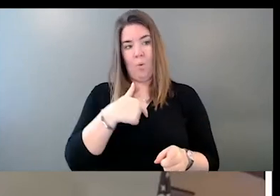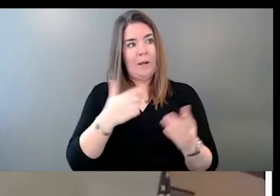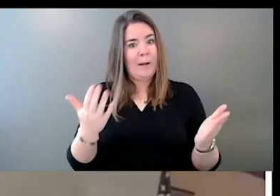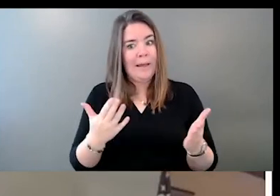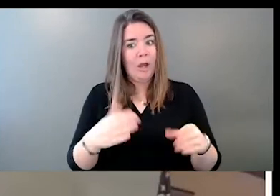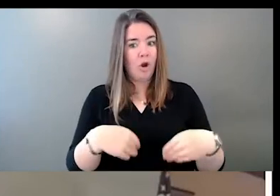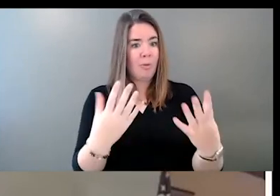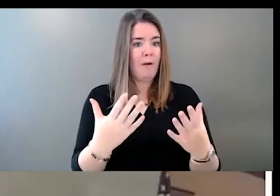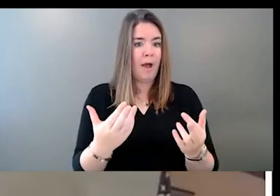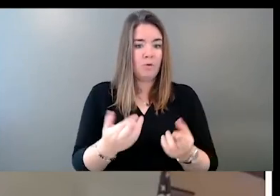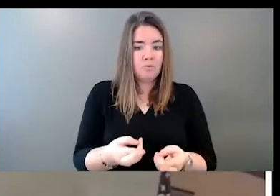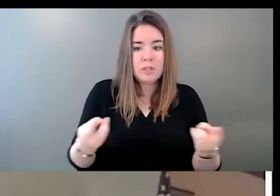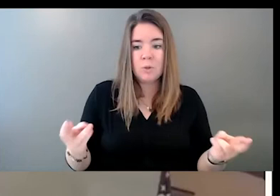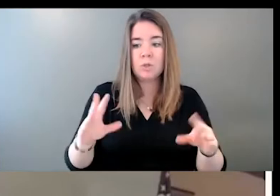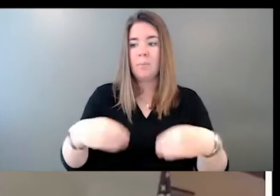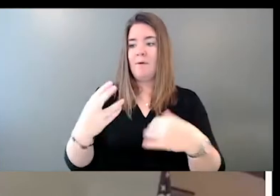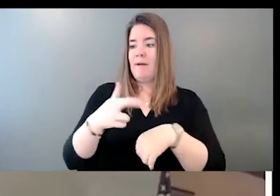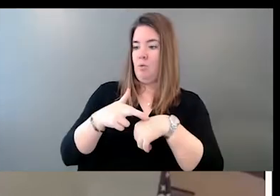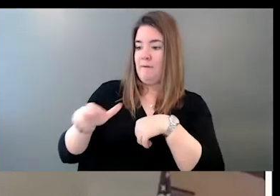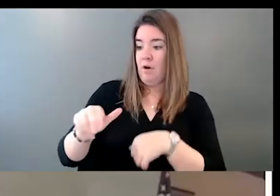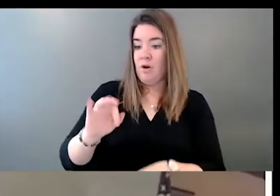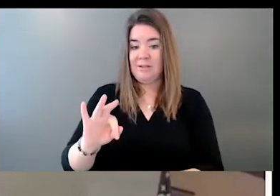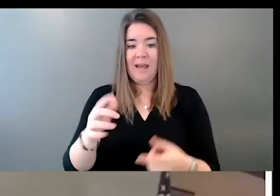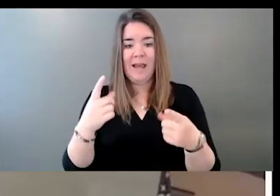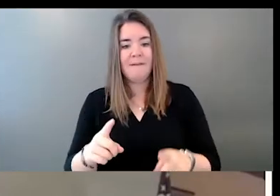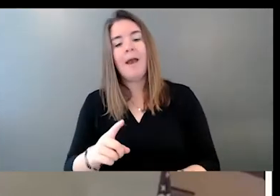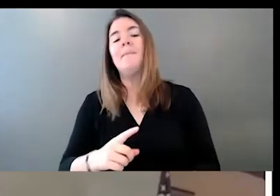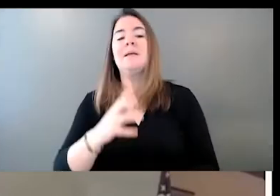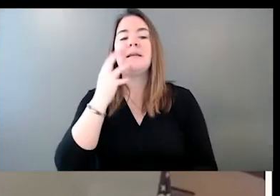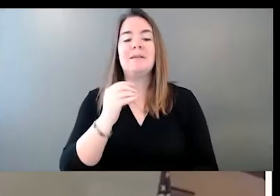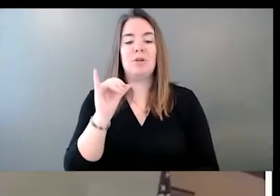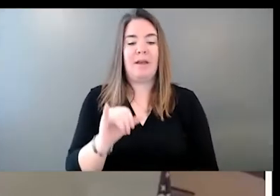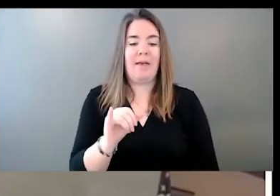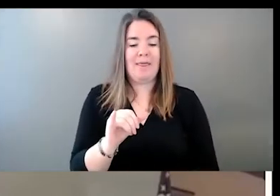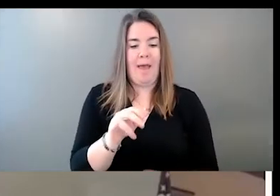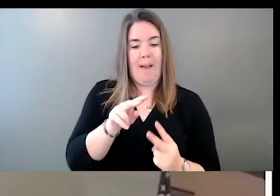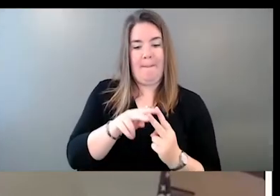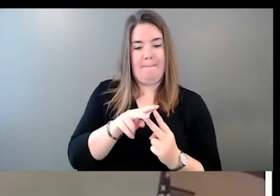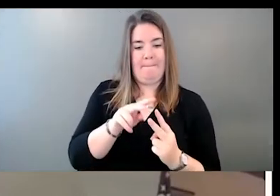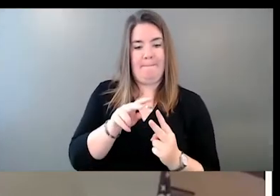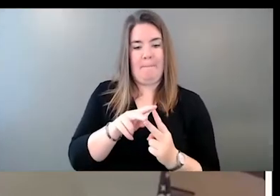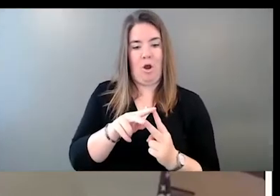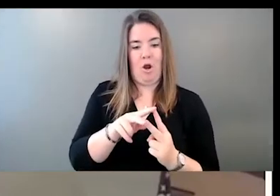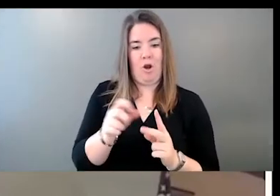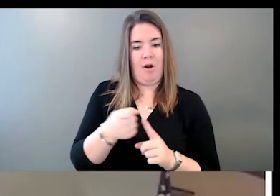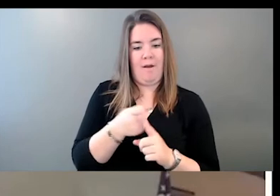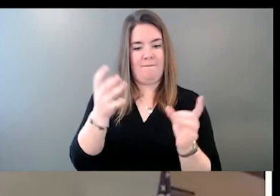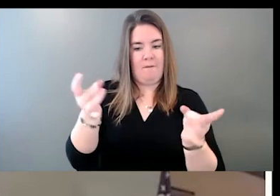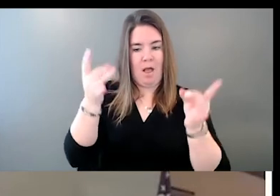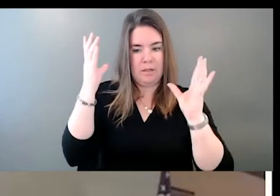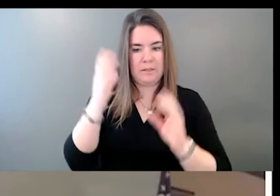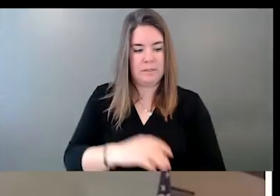and resources for anyone experiencing intimate partner violence. I would like to now introduce Michaela Deming, ODVN's